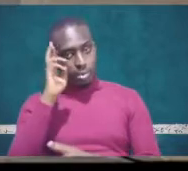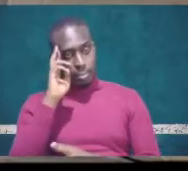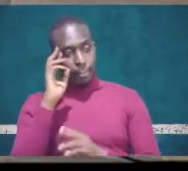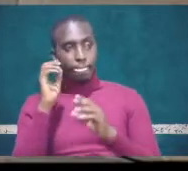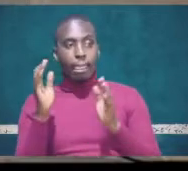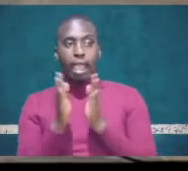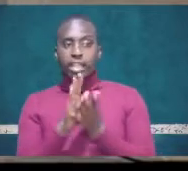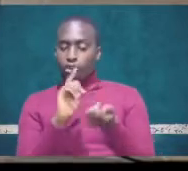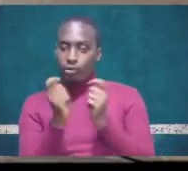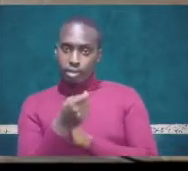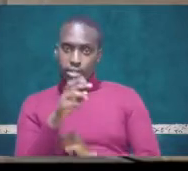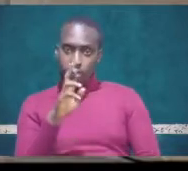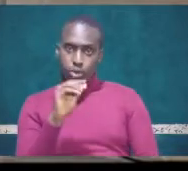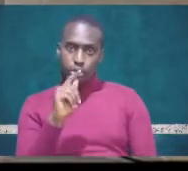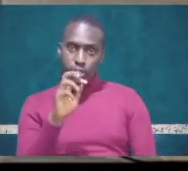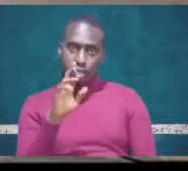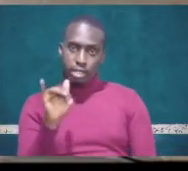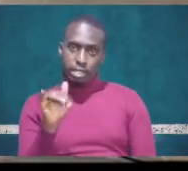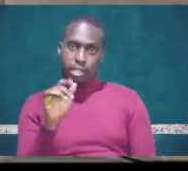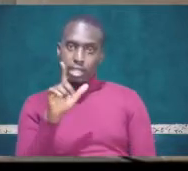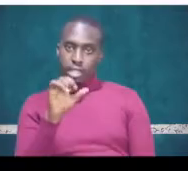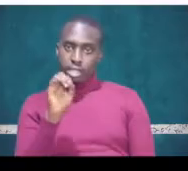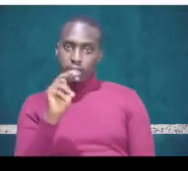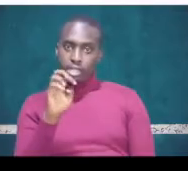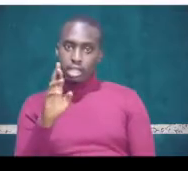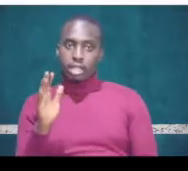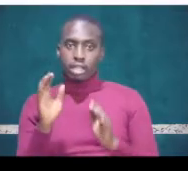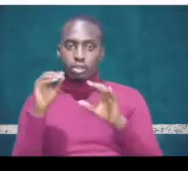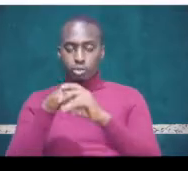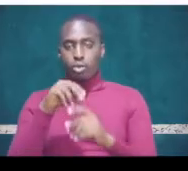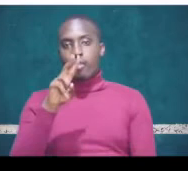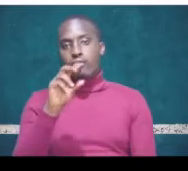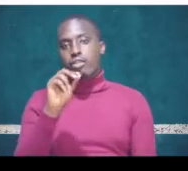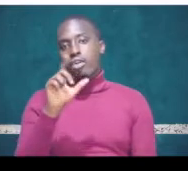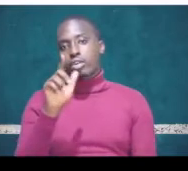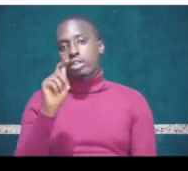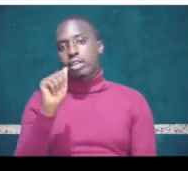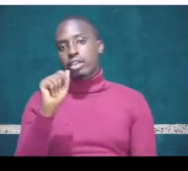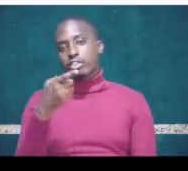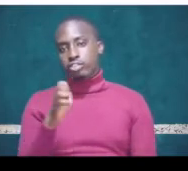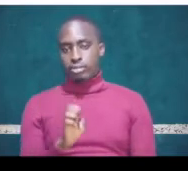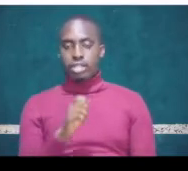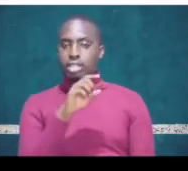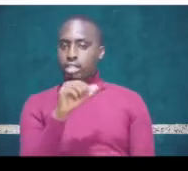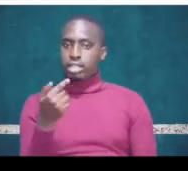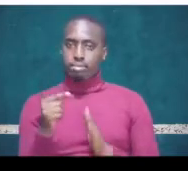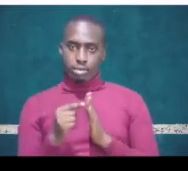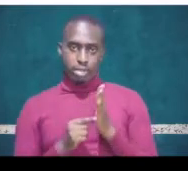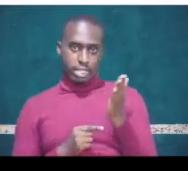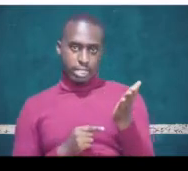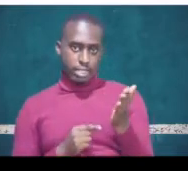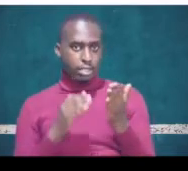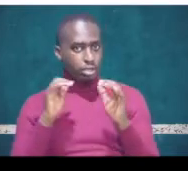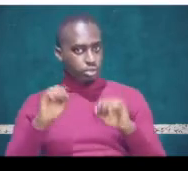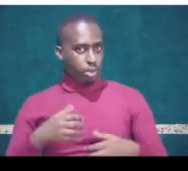and it converts the rotary or linear displacement to voltage. This is another point that